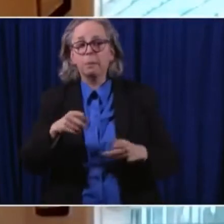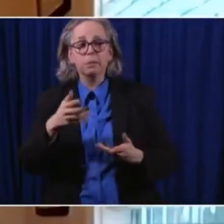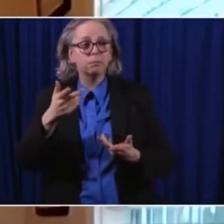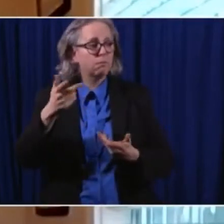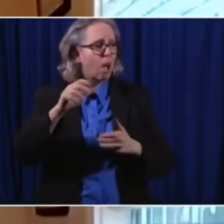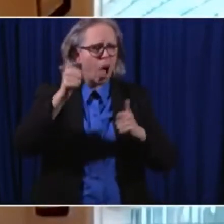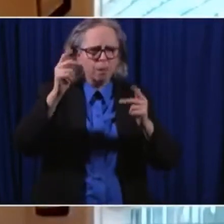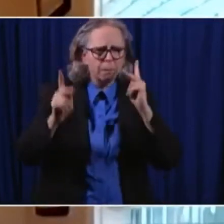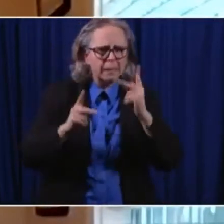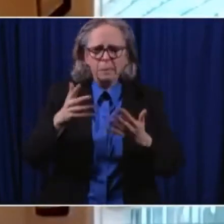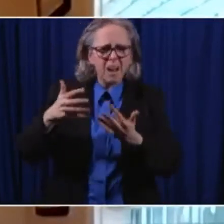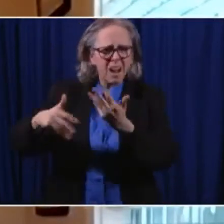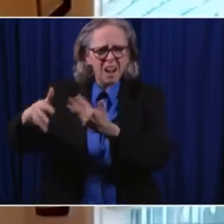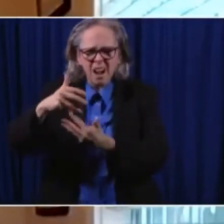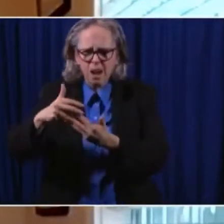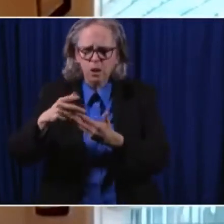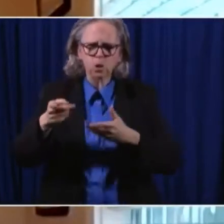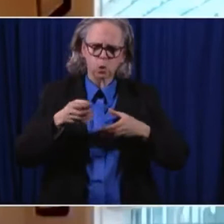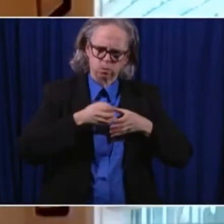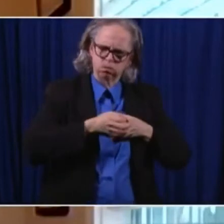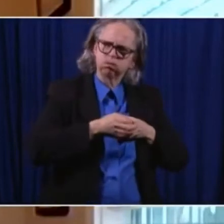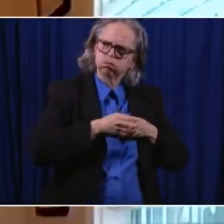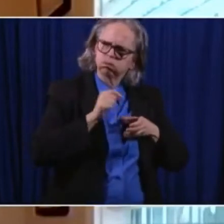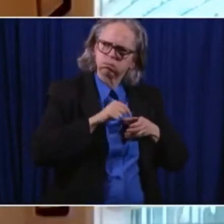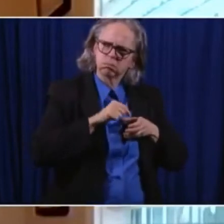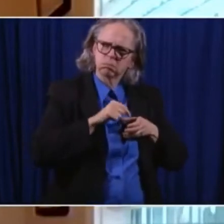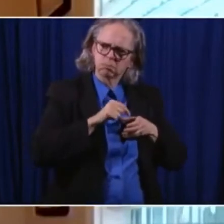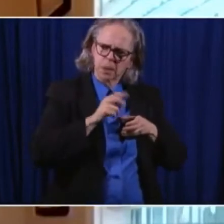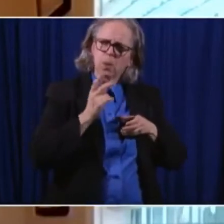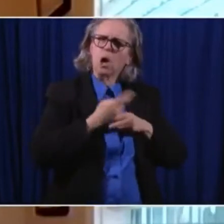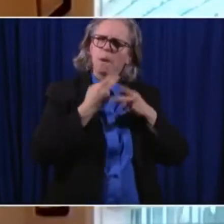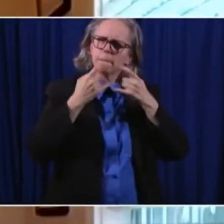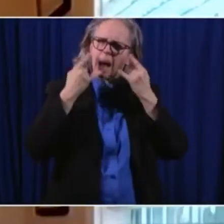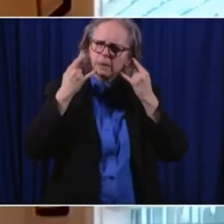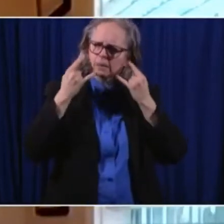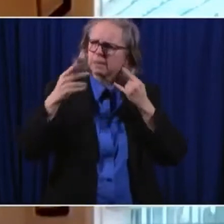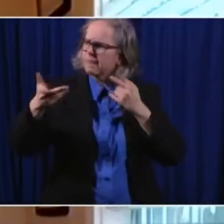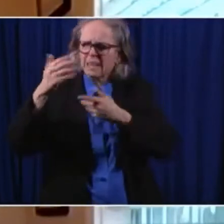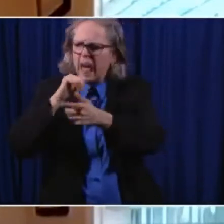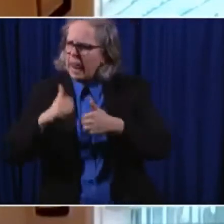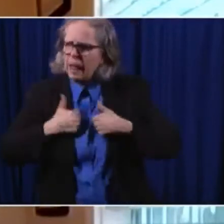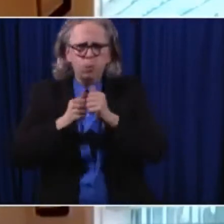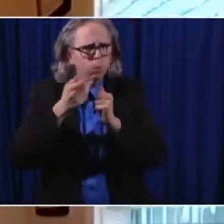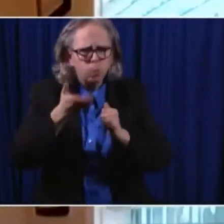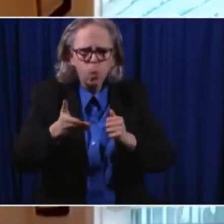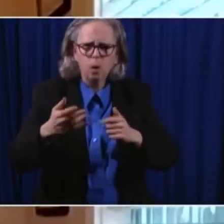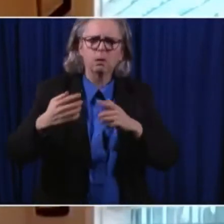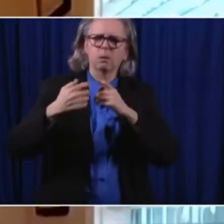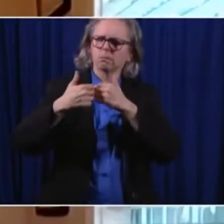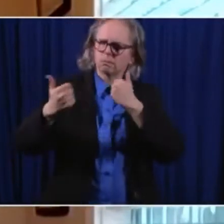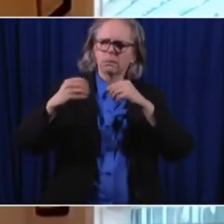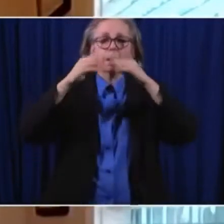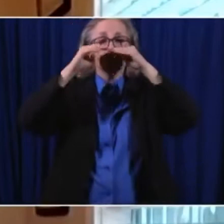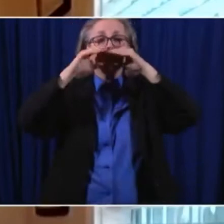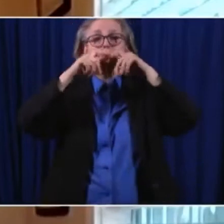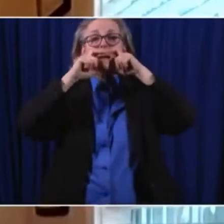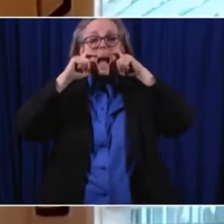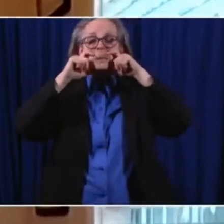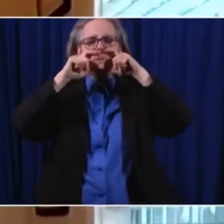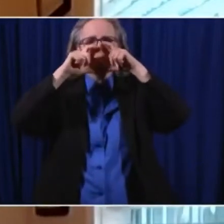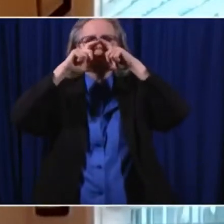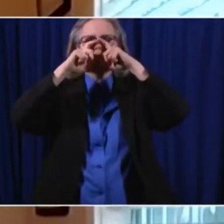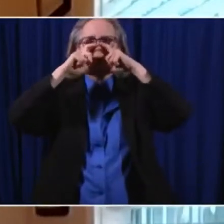household. And it's especially important to make sure that the mask covers your nose as well as your mouth. Keep your distance